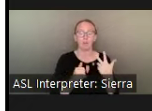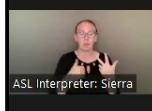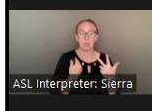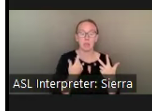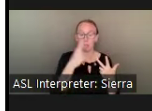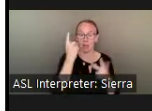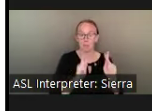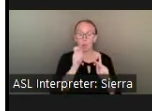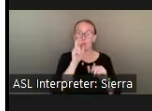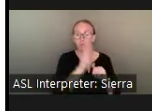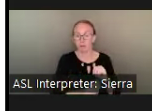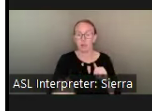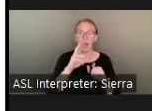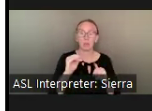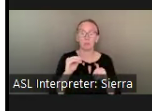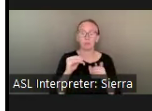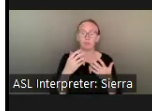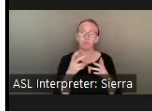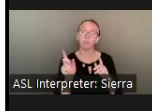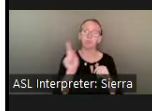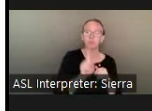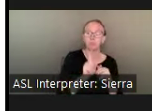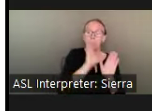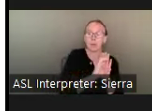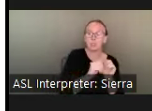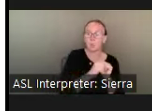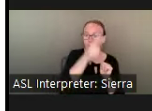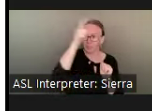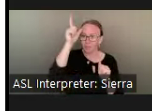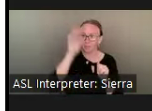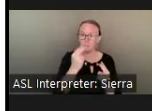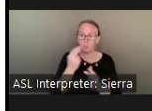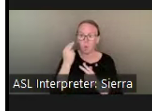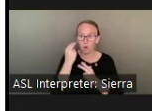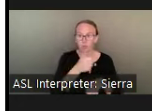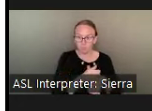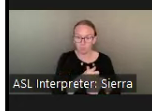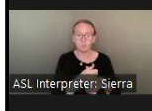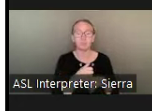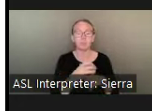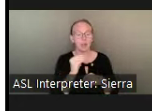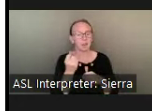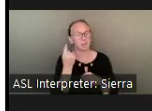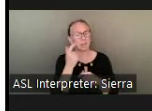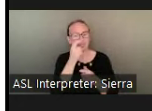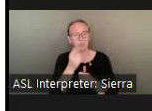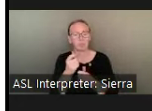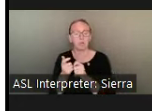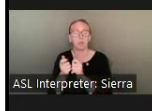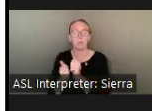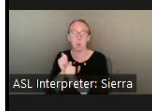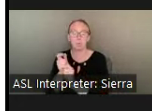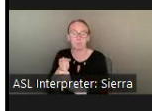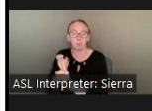Memorial. And I thought it was so interesting that most of the source media that at least I saw in the collection, and they even noted